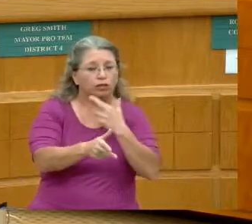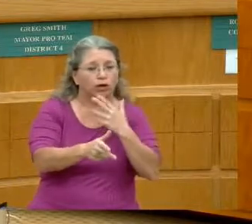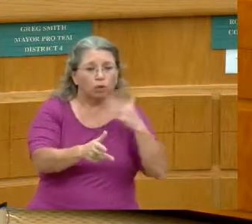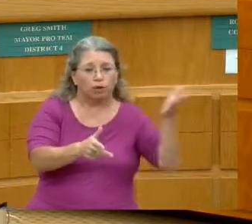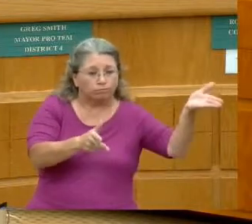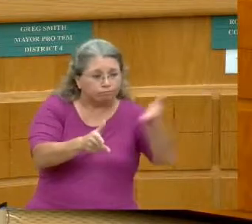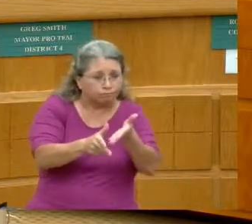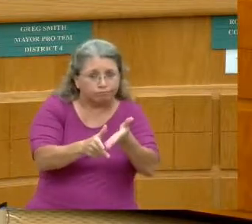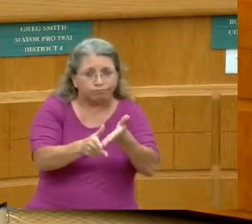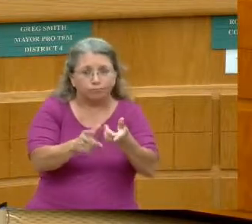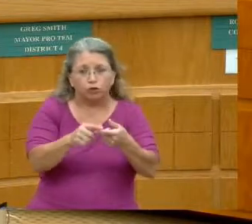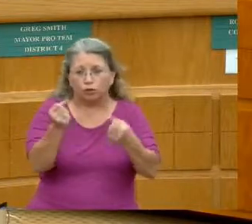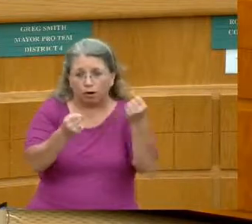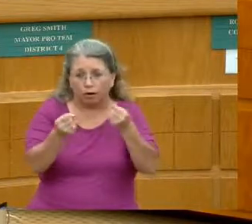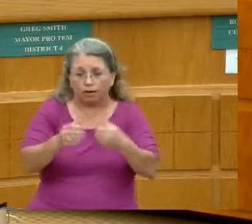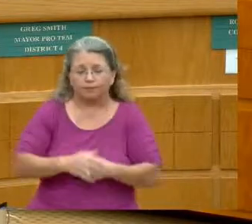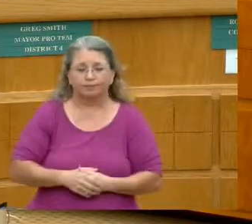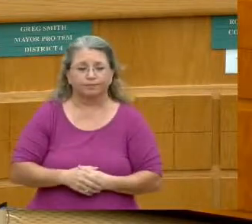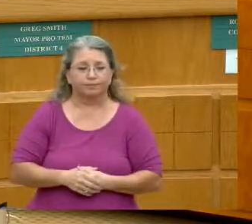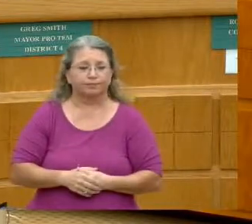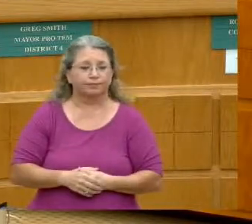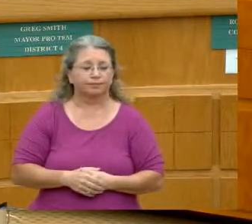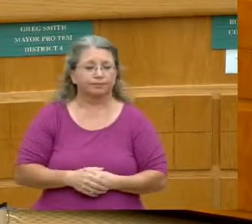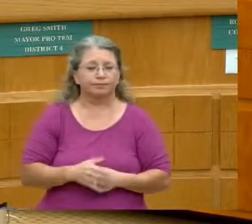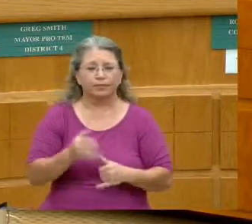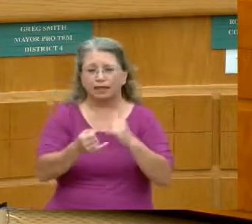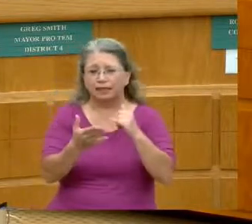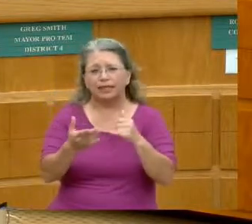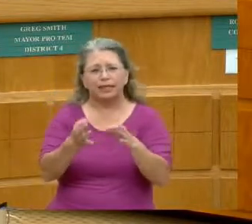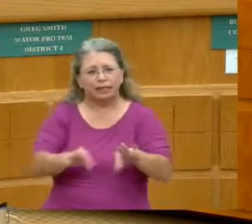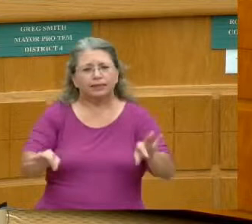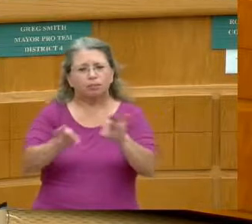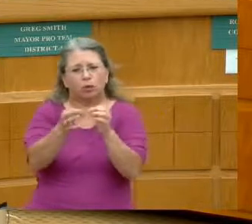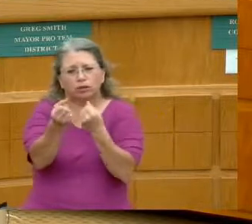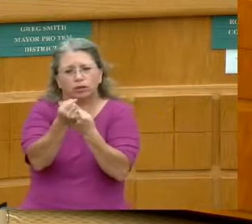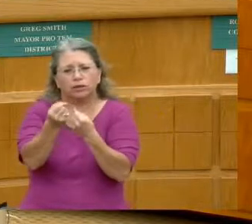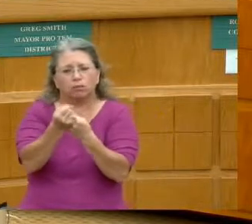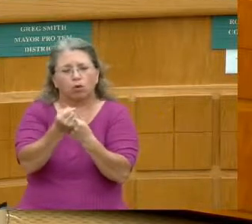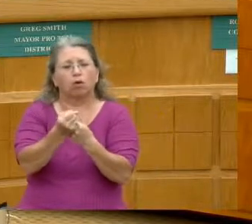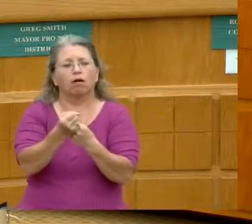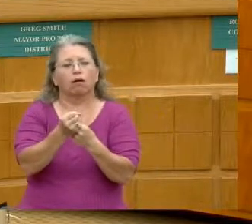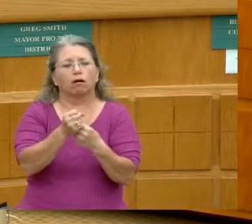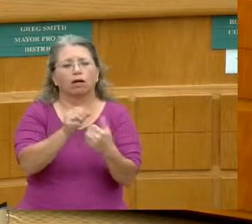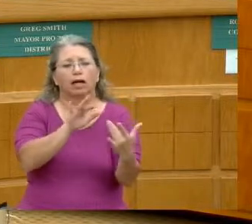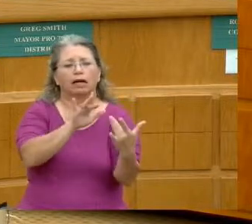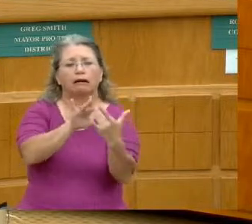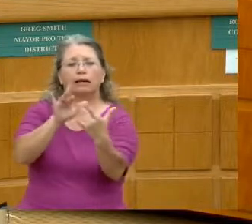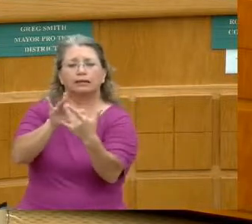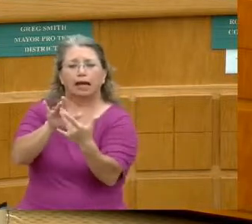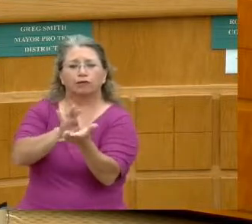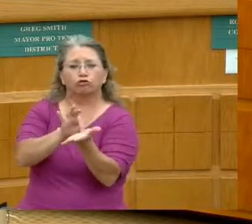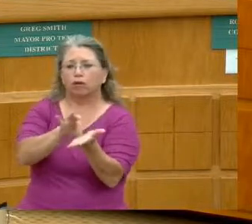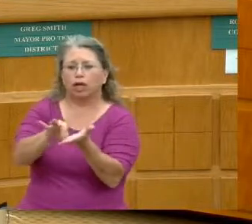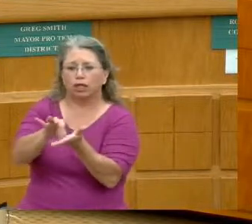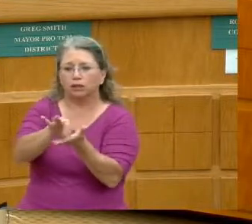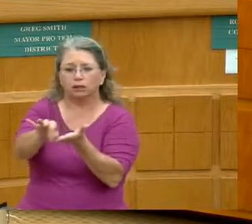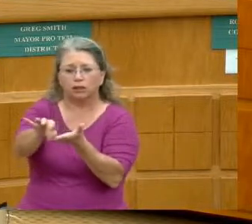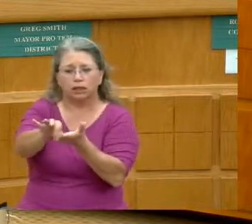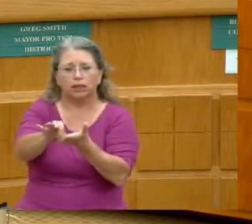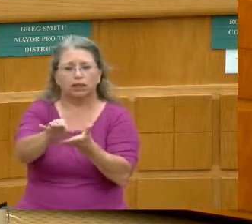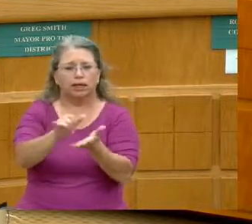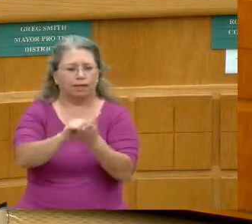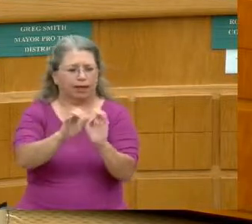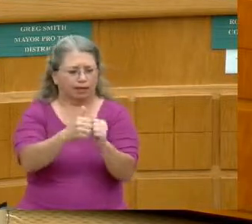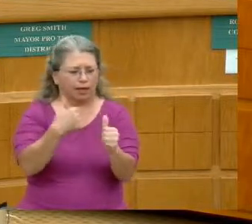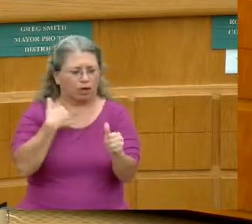it's important to support testing and contact tracing. This is the way that we identify people that have COVID when there is an outbreak at a